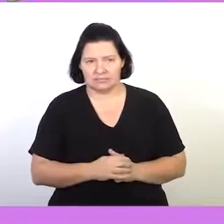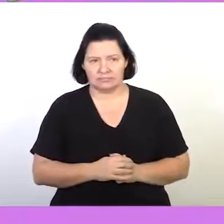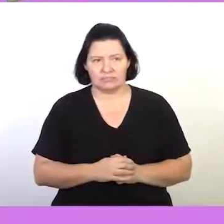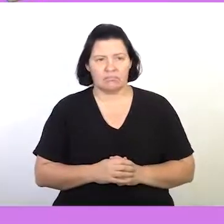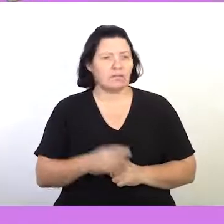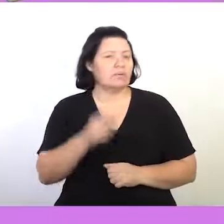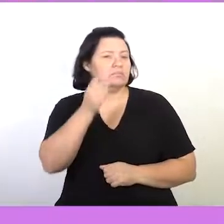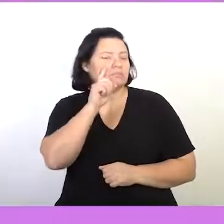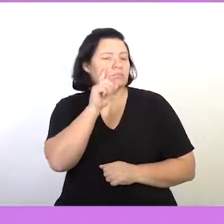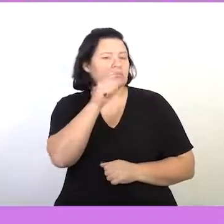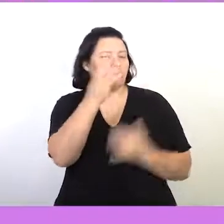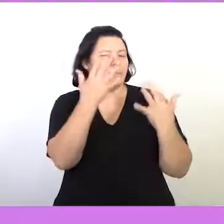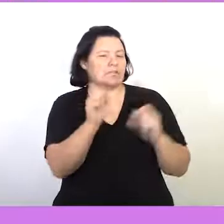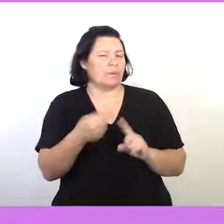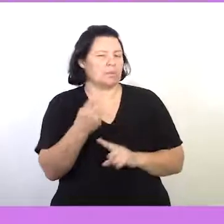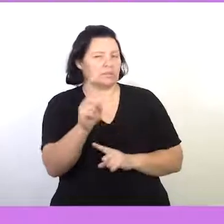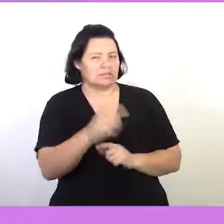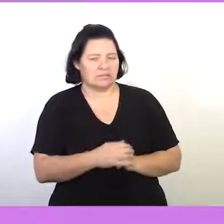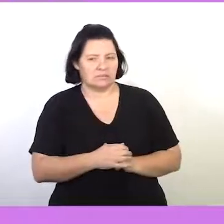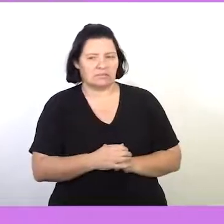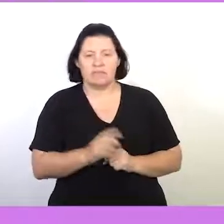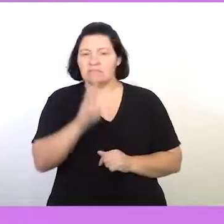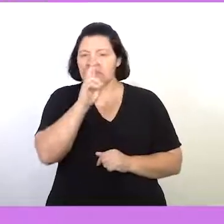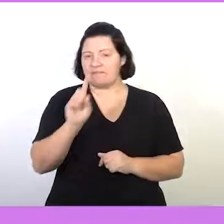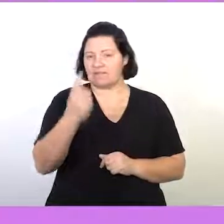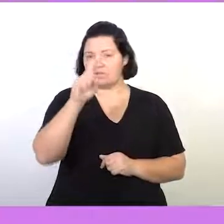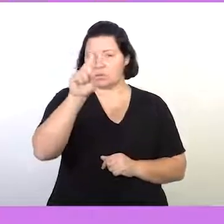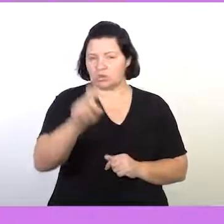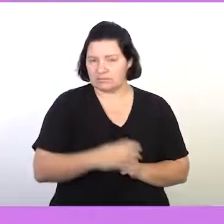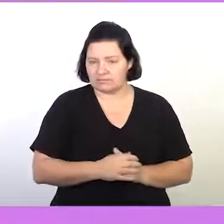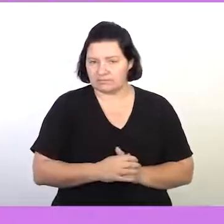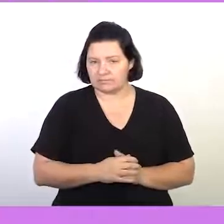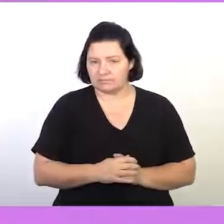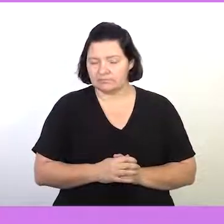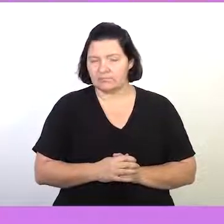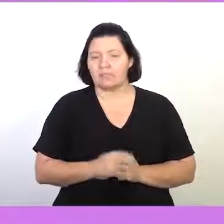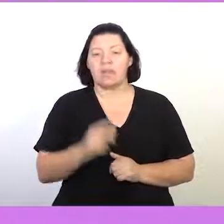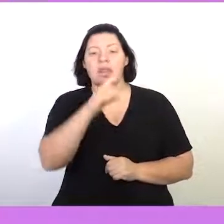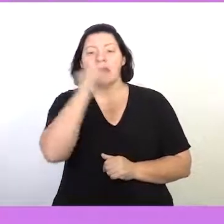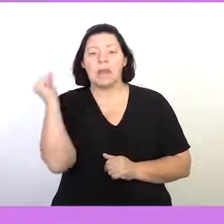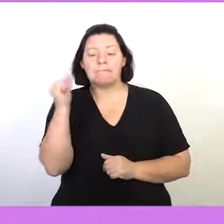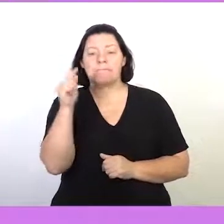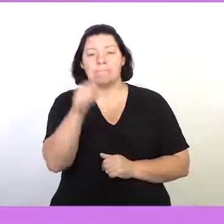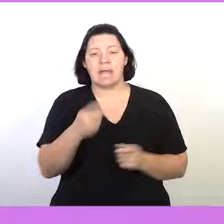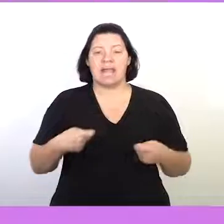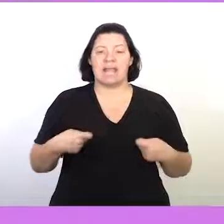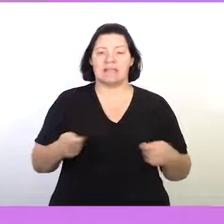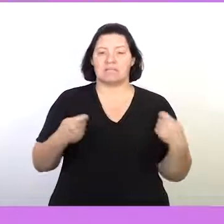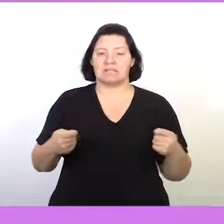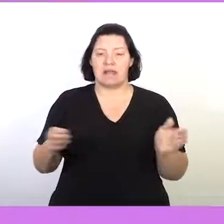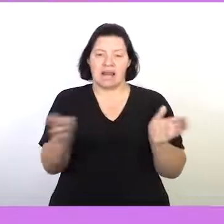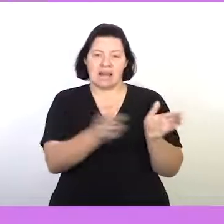at what this budget is all about. Now let's look at the first question. It says, name the type of